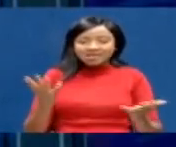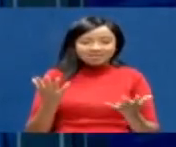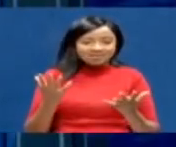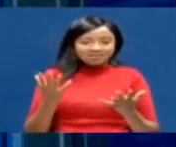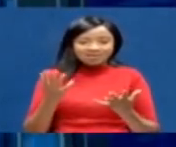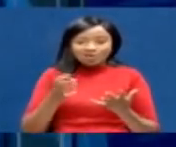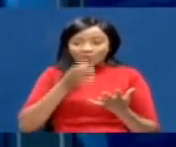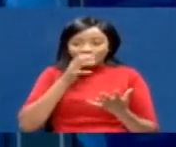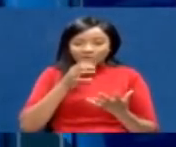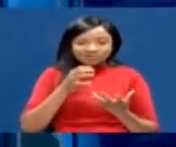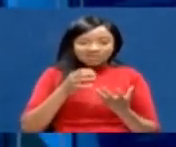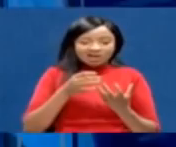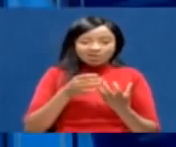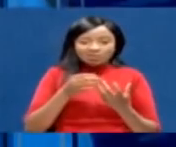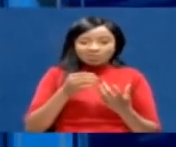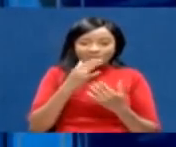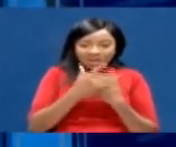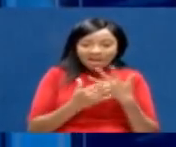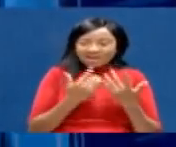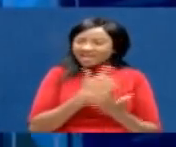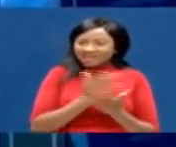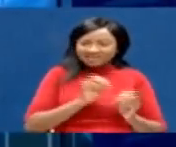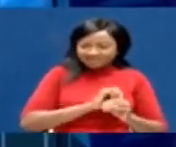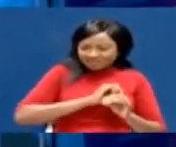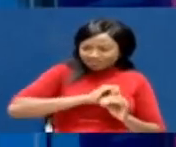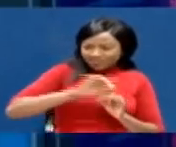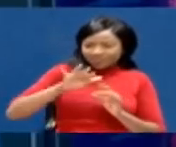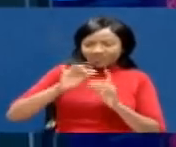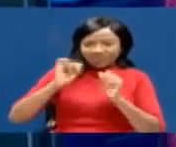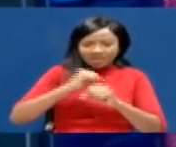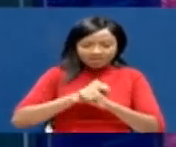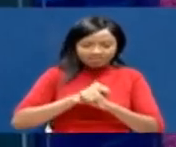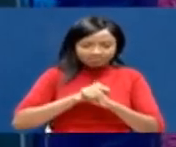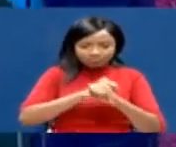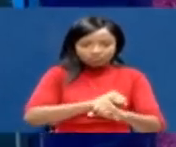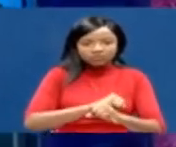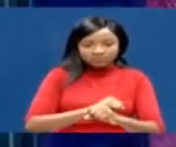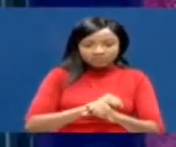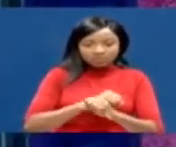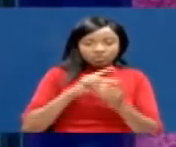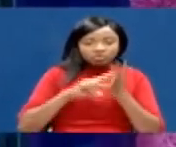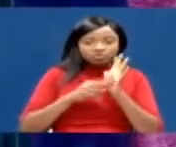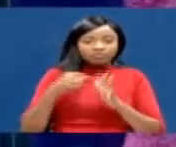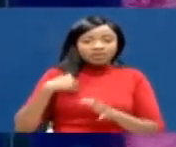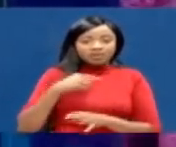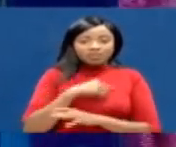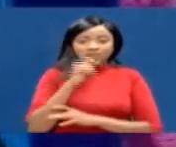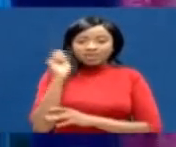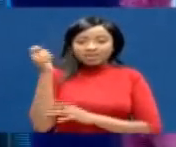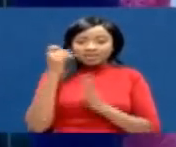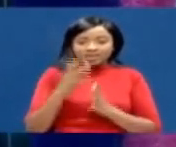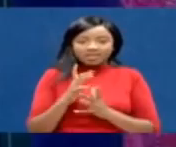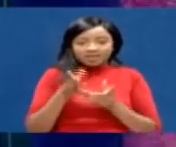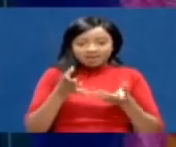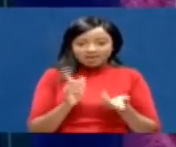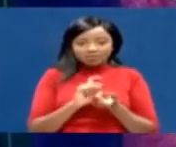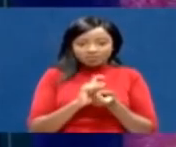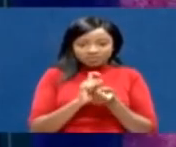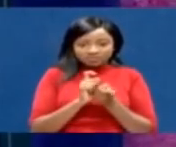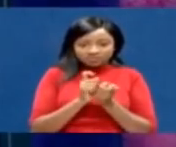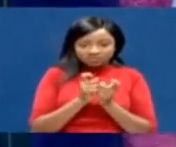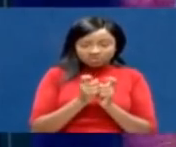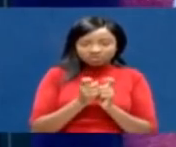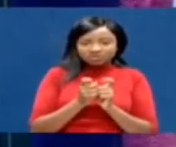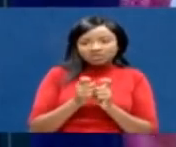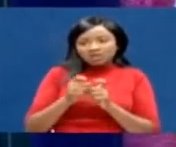what the doctors have tested and approved. And I think our pride as Kenyans is that we are replacing global